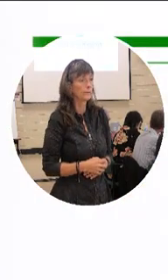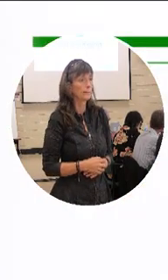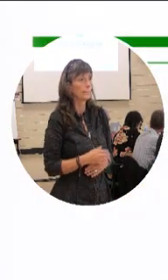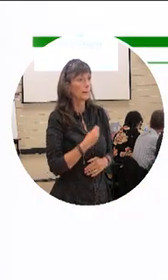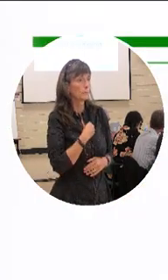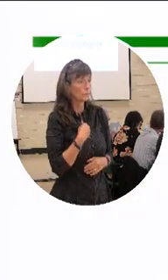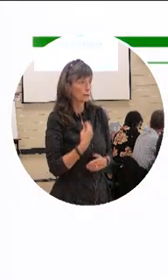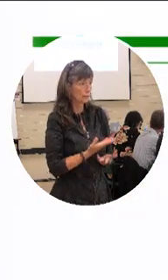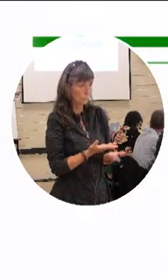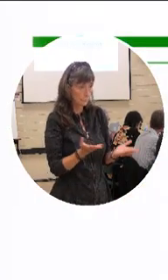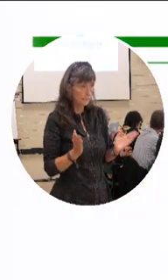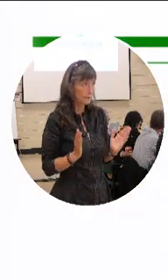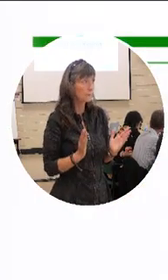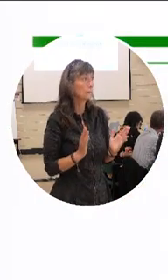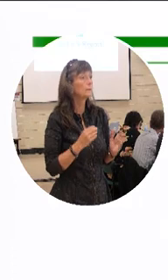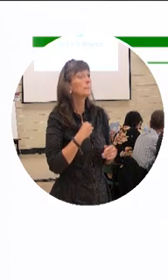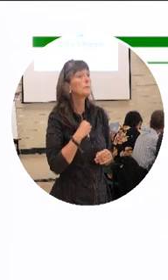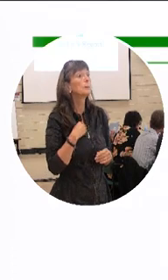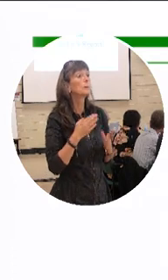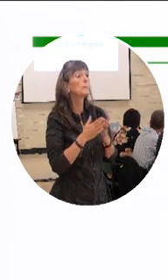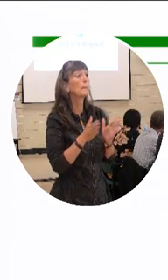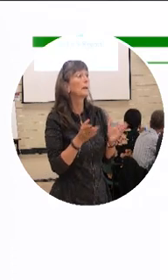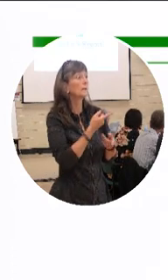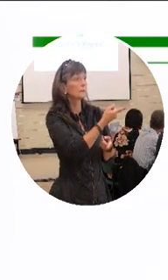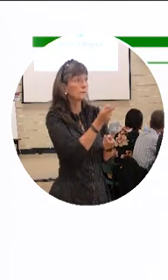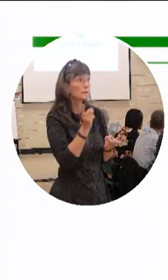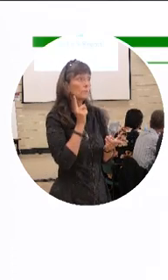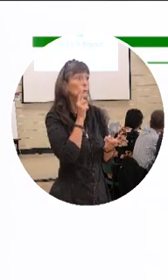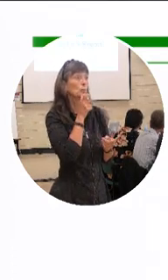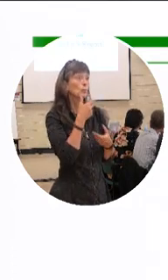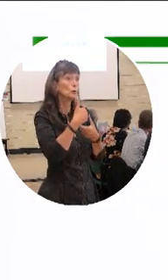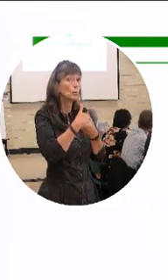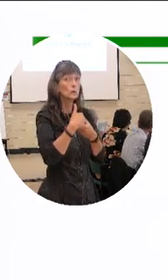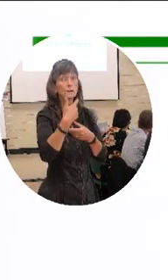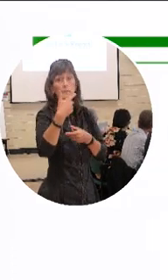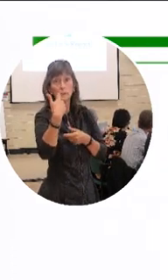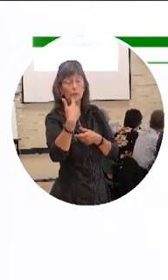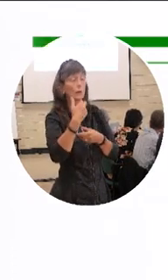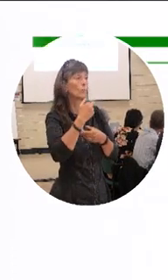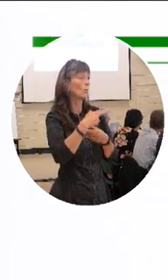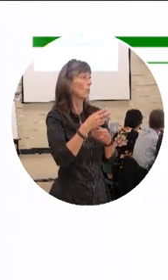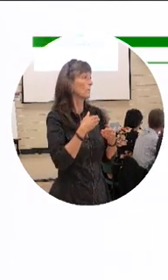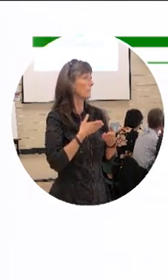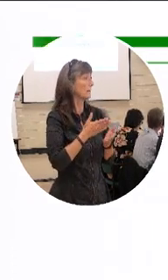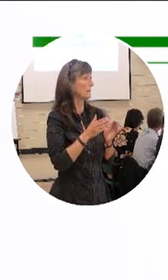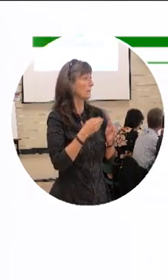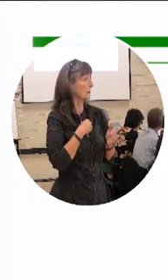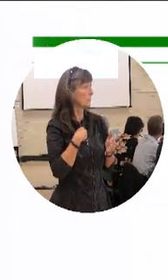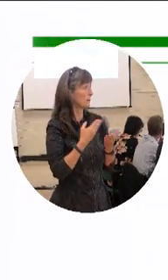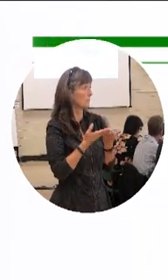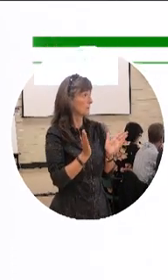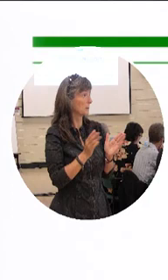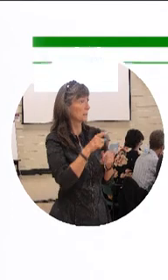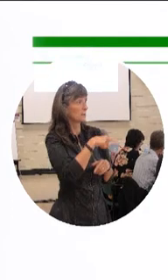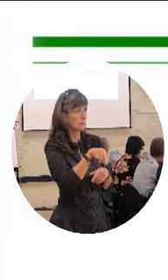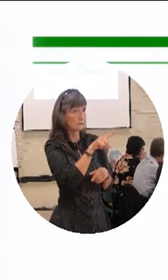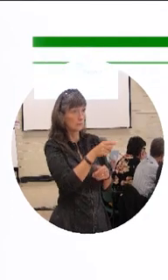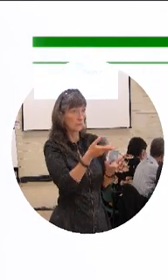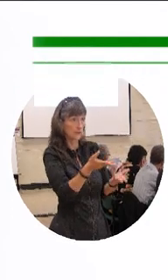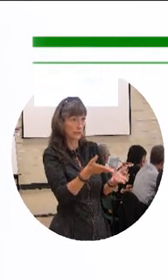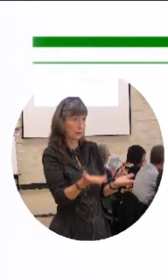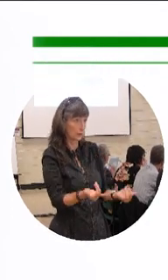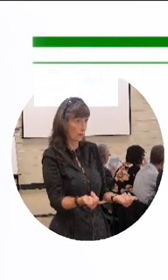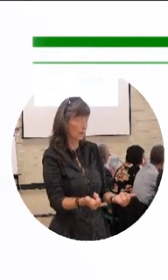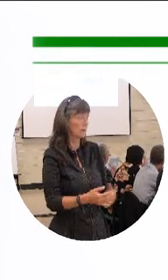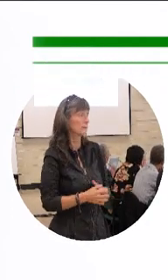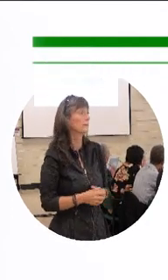trustees, members of the general public joining virtually, members of the public that are attending physically here